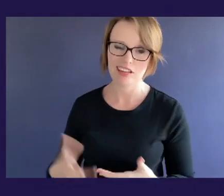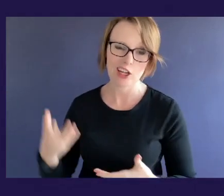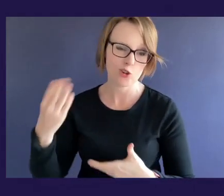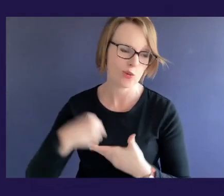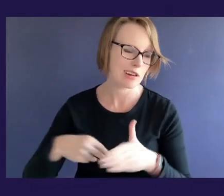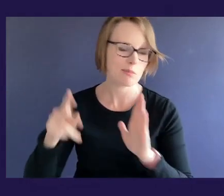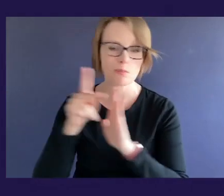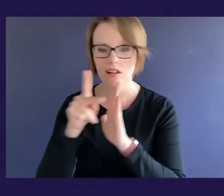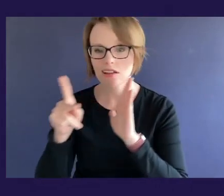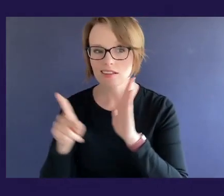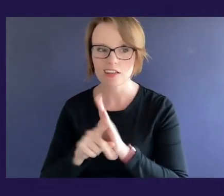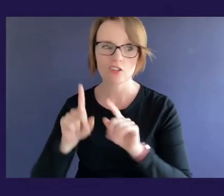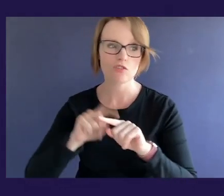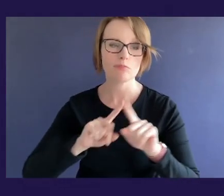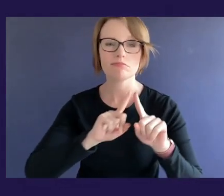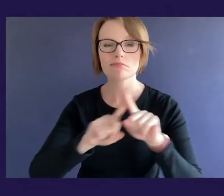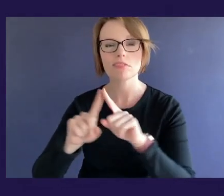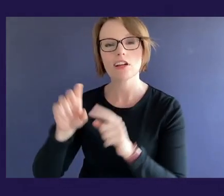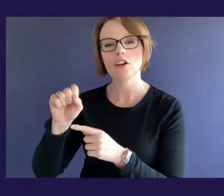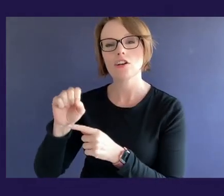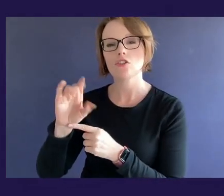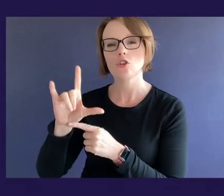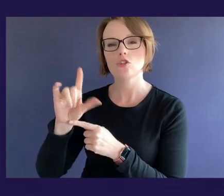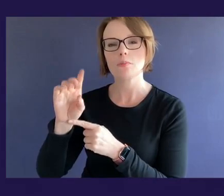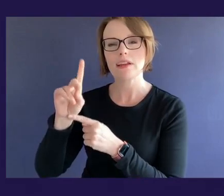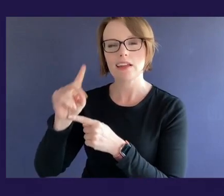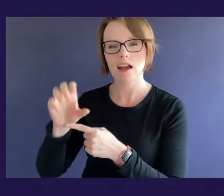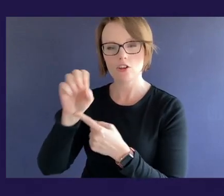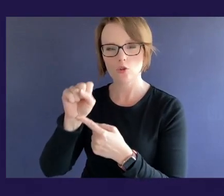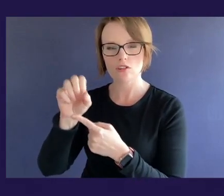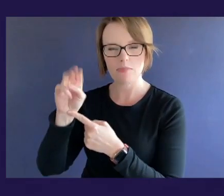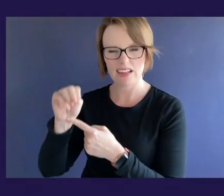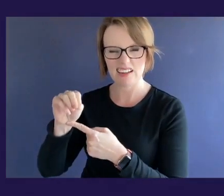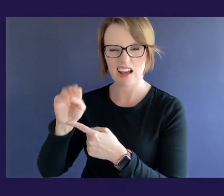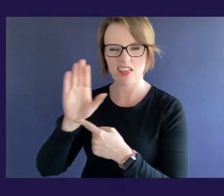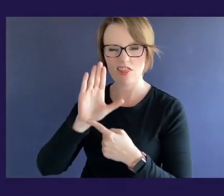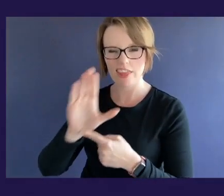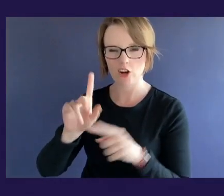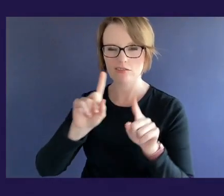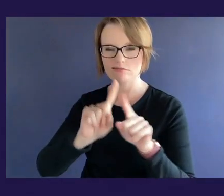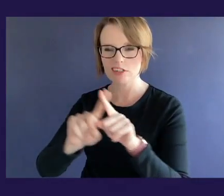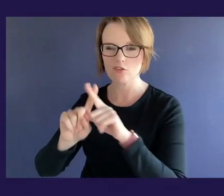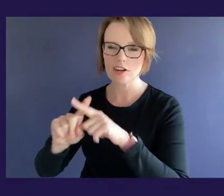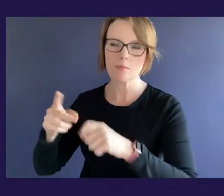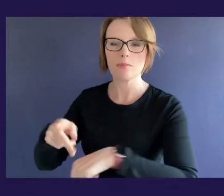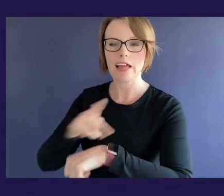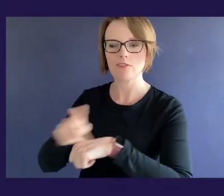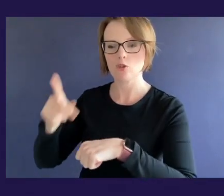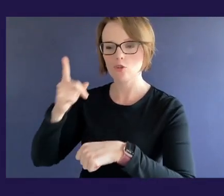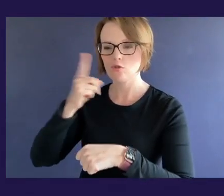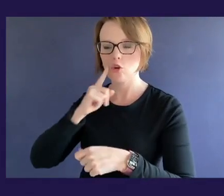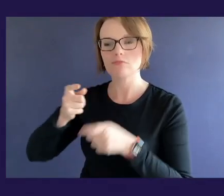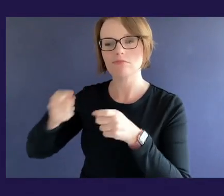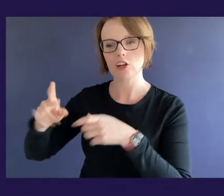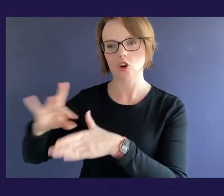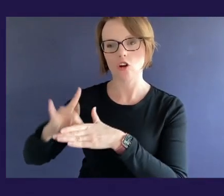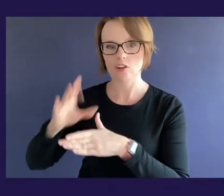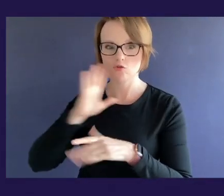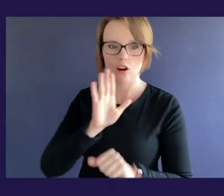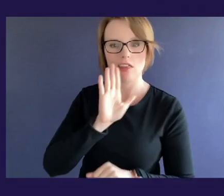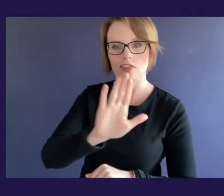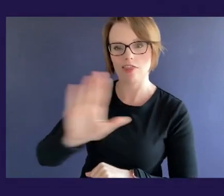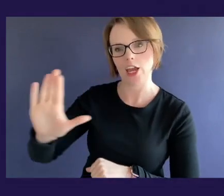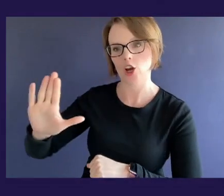that various social media platforms instituted to regulate content on their platforms. So